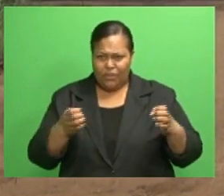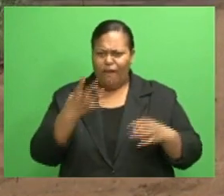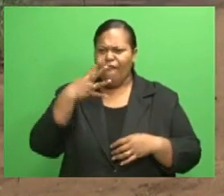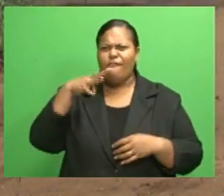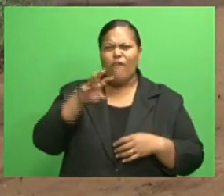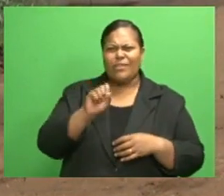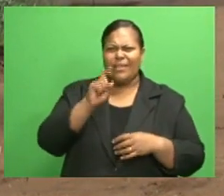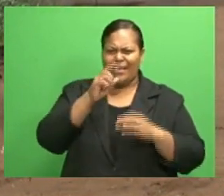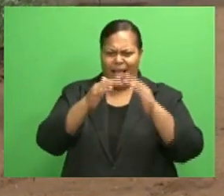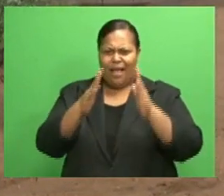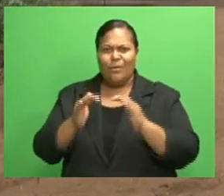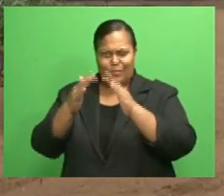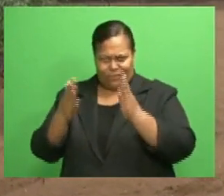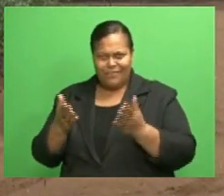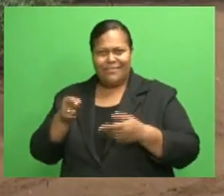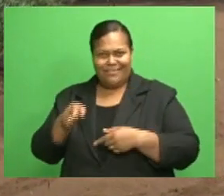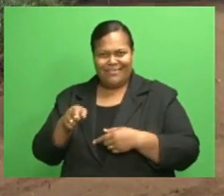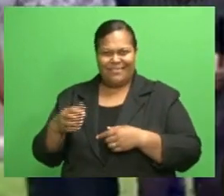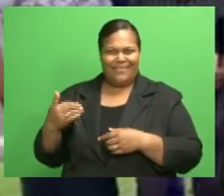Ministry has paid out